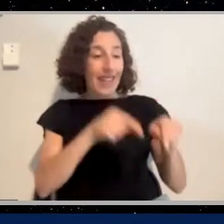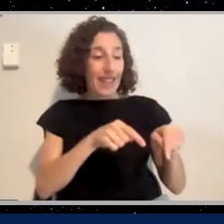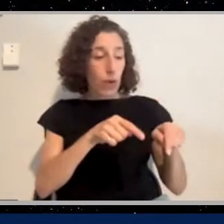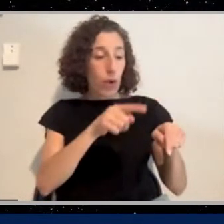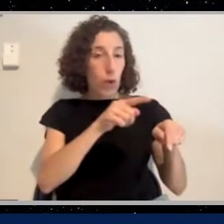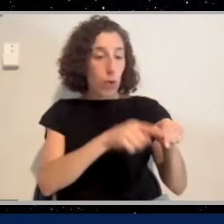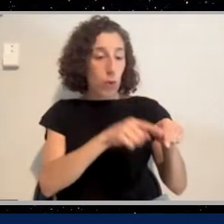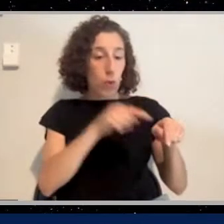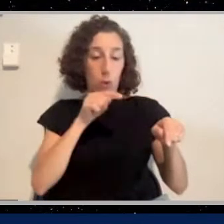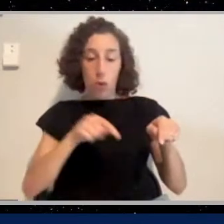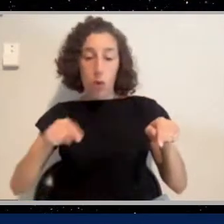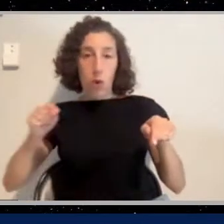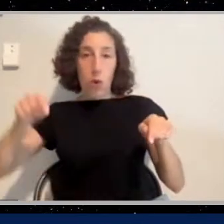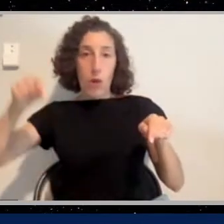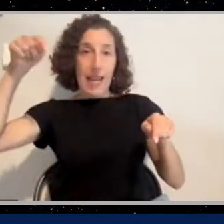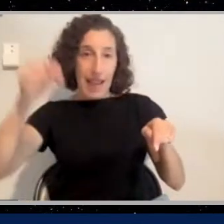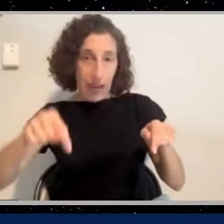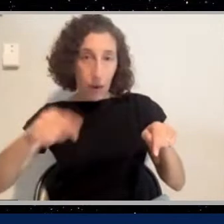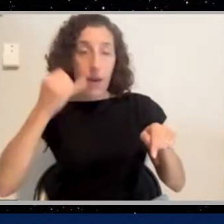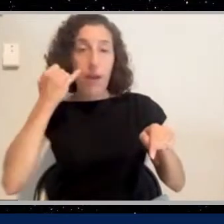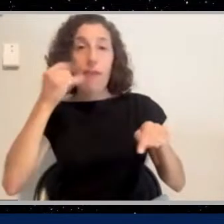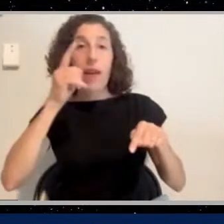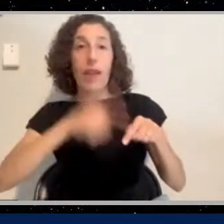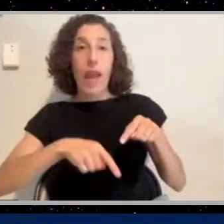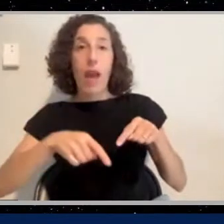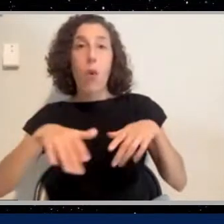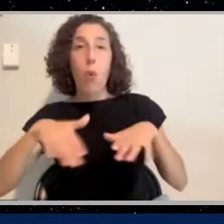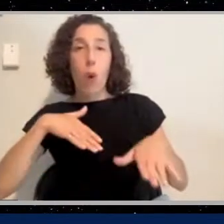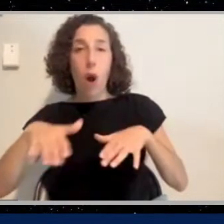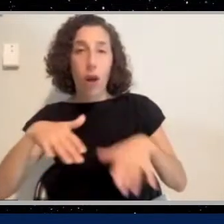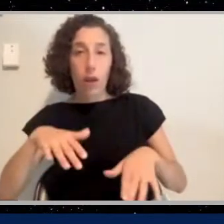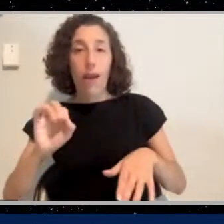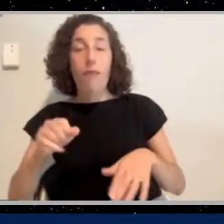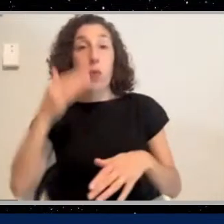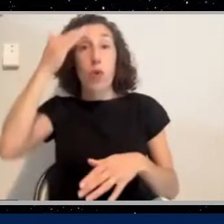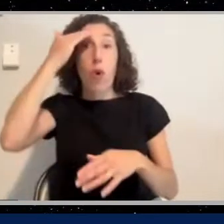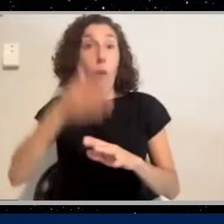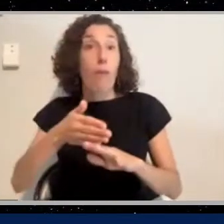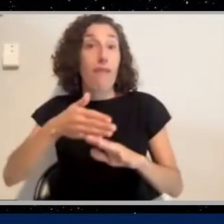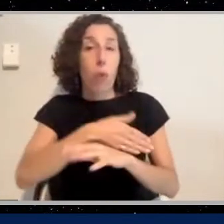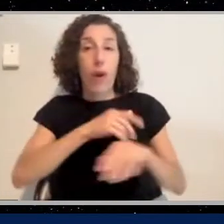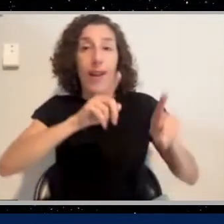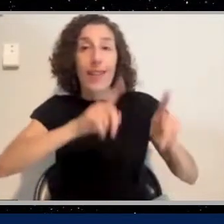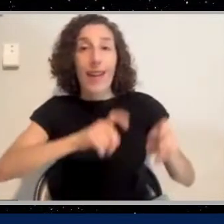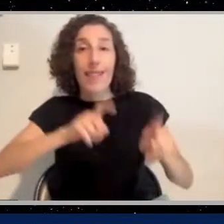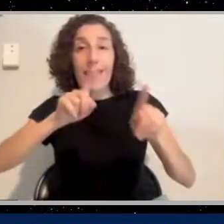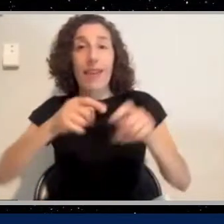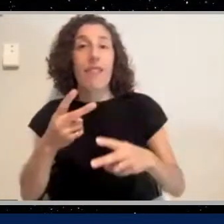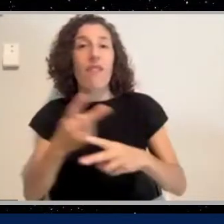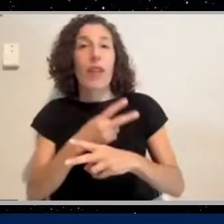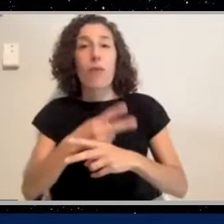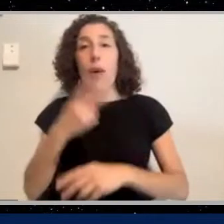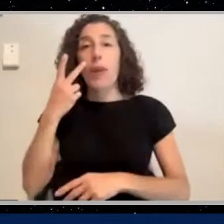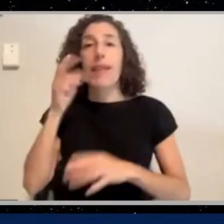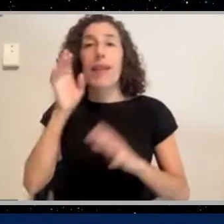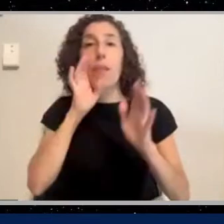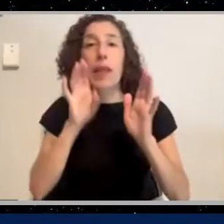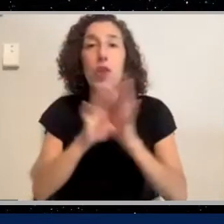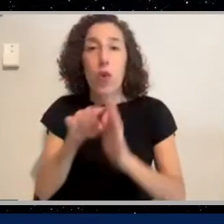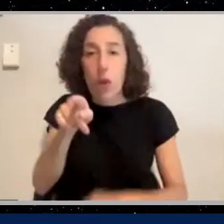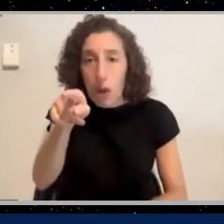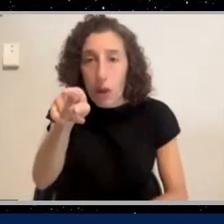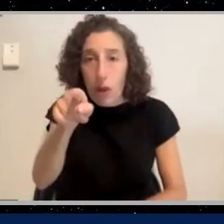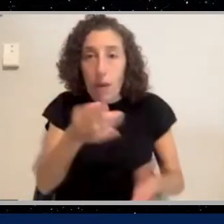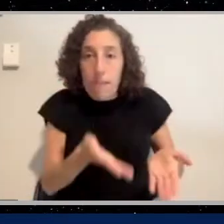a bit of a process, but it was also fun to try to work and figure all of those things out. And I will say from experience that